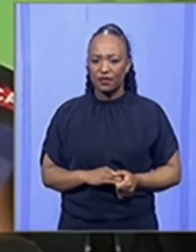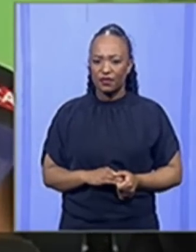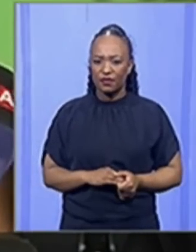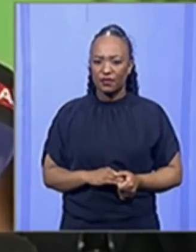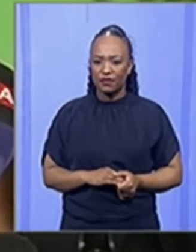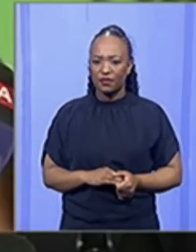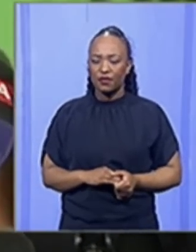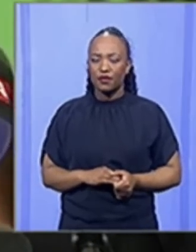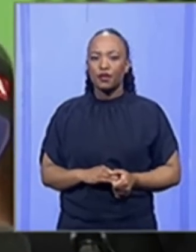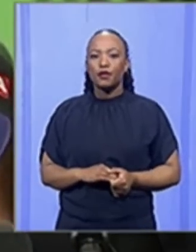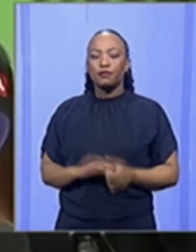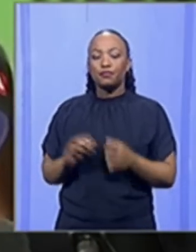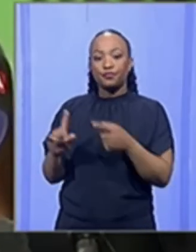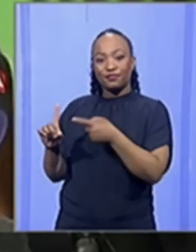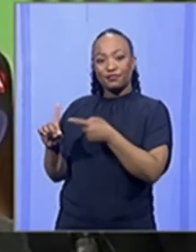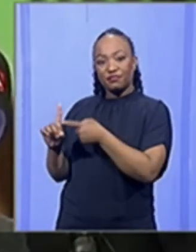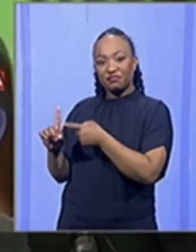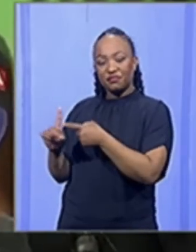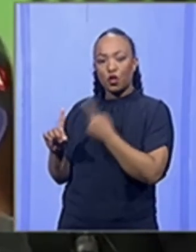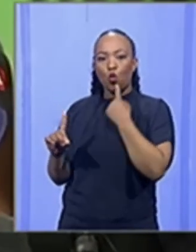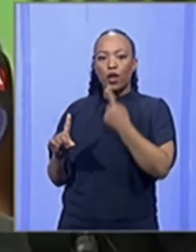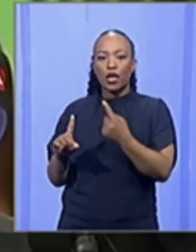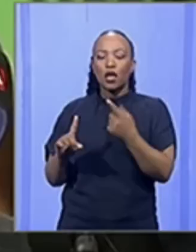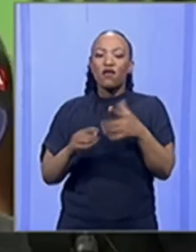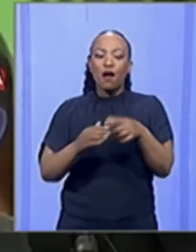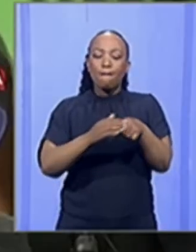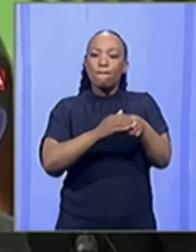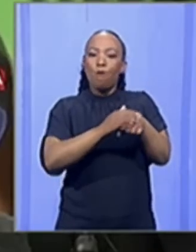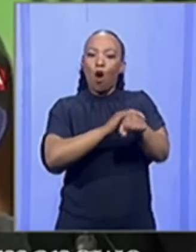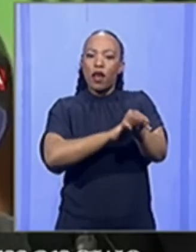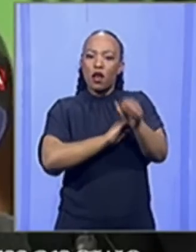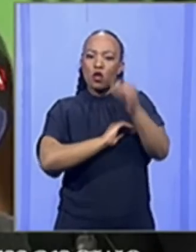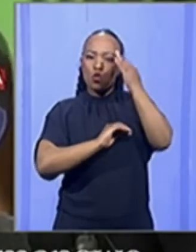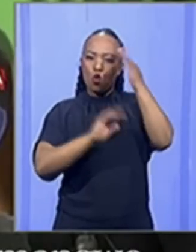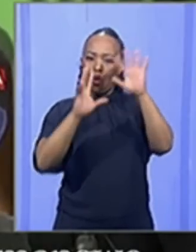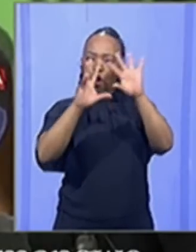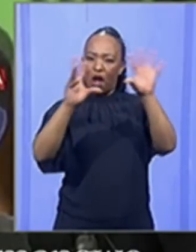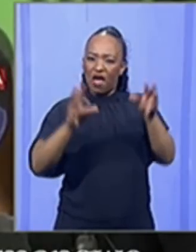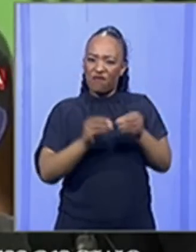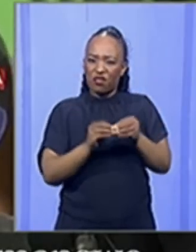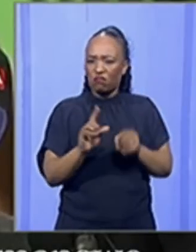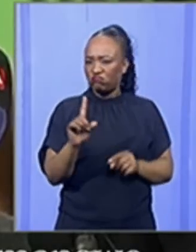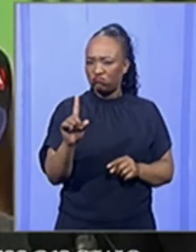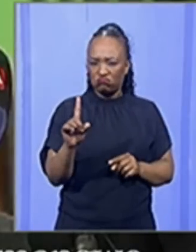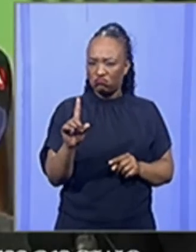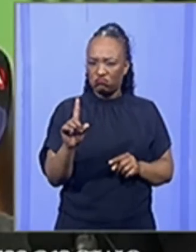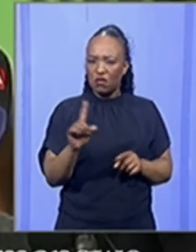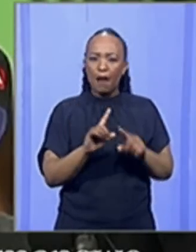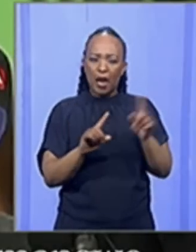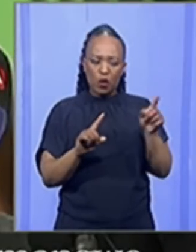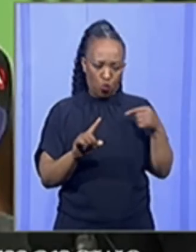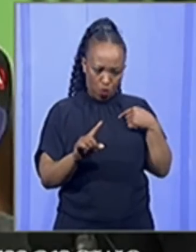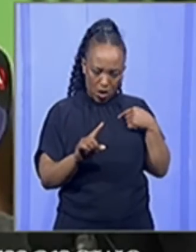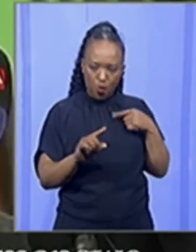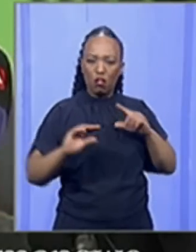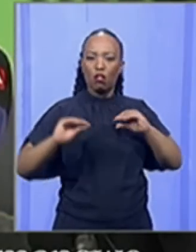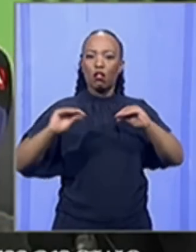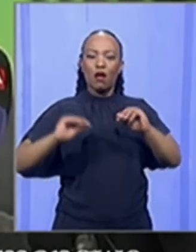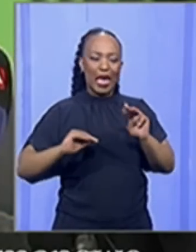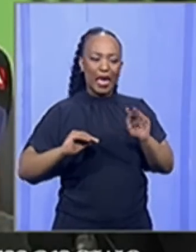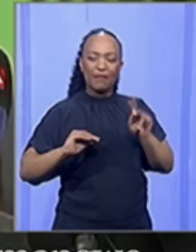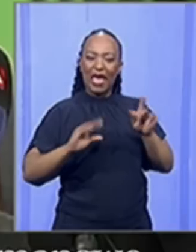A re ga go ope yo o tsholwang a itse dilo tsotlhe. Re tlile go ba ruta gore Umkhonto e kaya eng le gore goreng ba tshwanetse go e